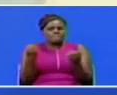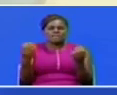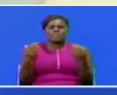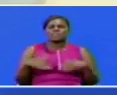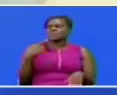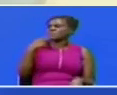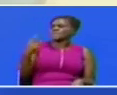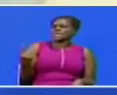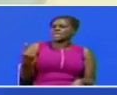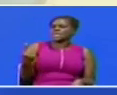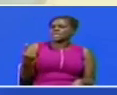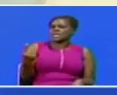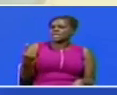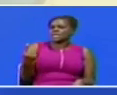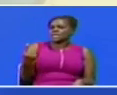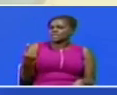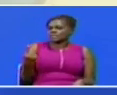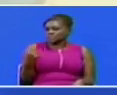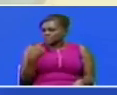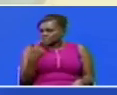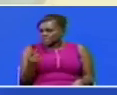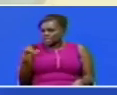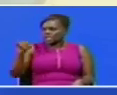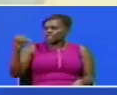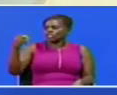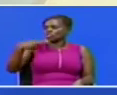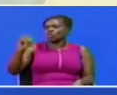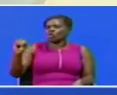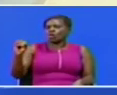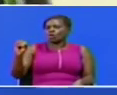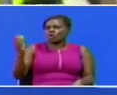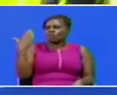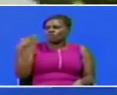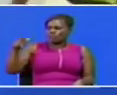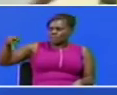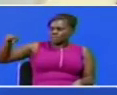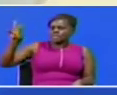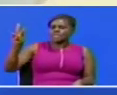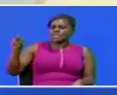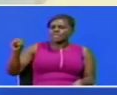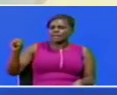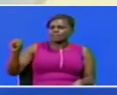quarters that people have been angling around Hassan Joho and the former Prime Minister,